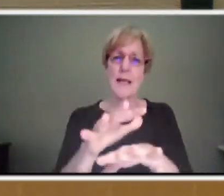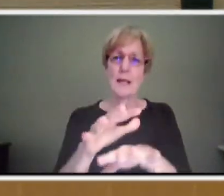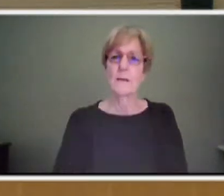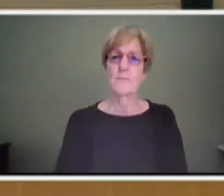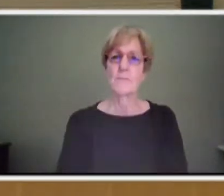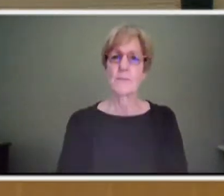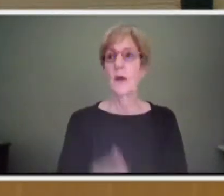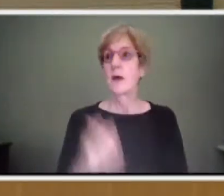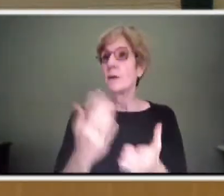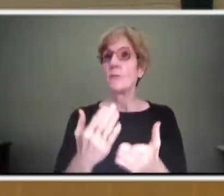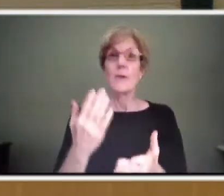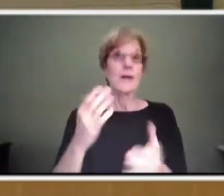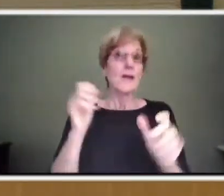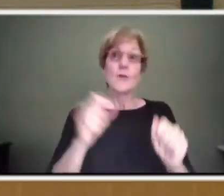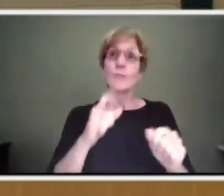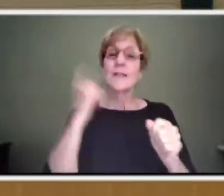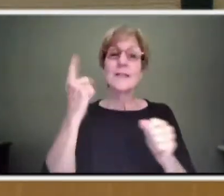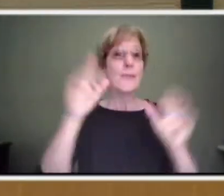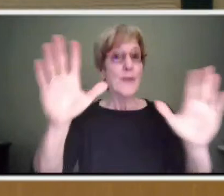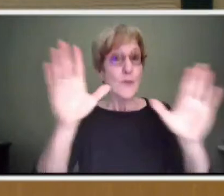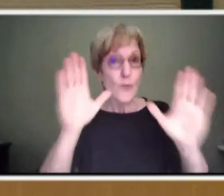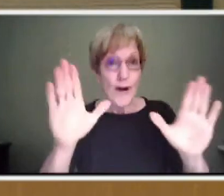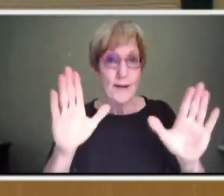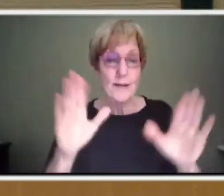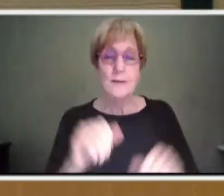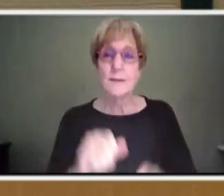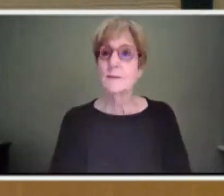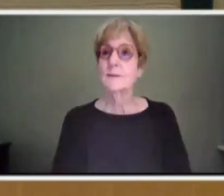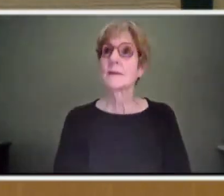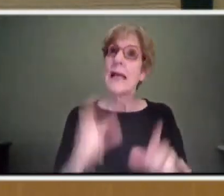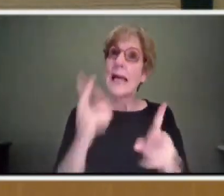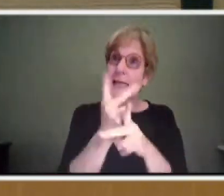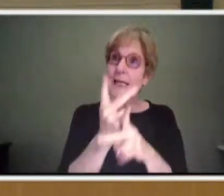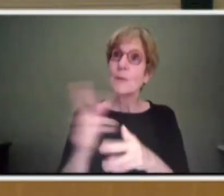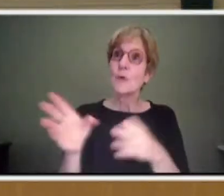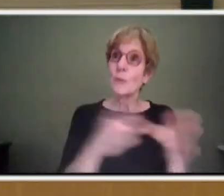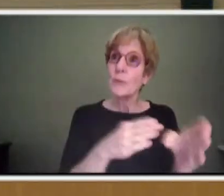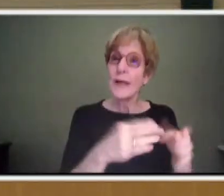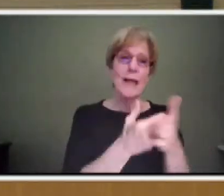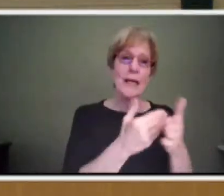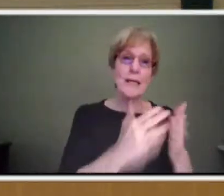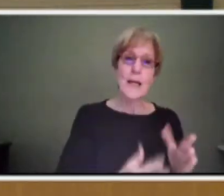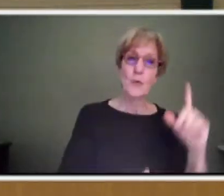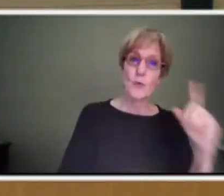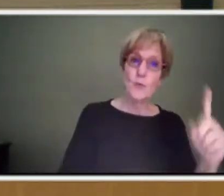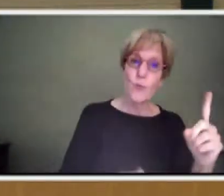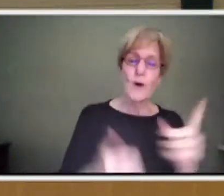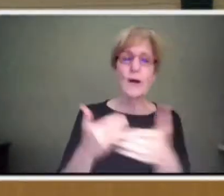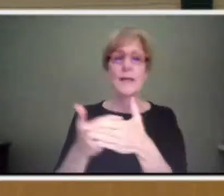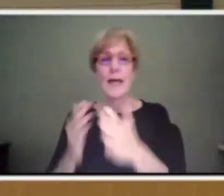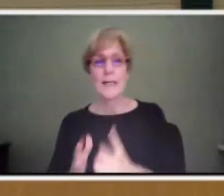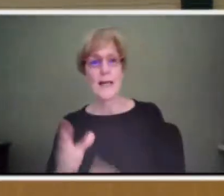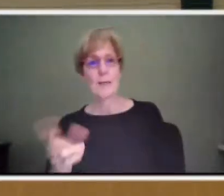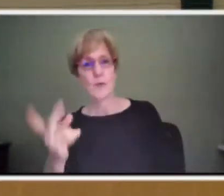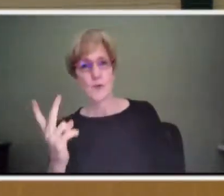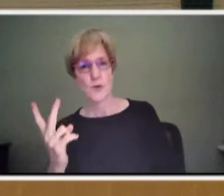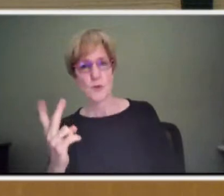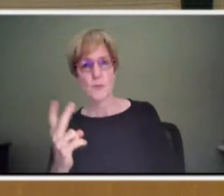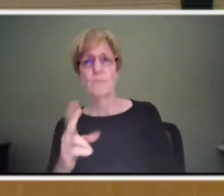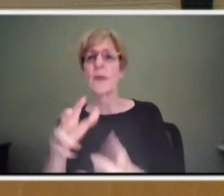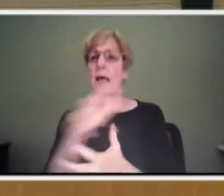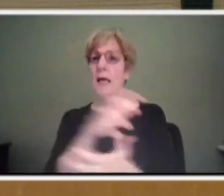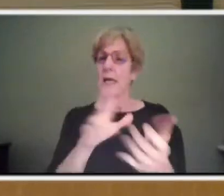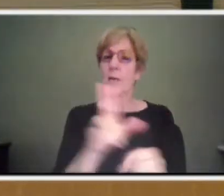something great, and you can still stick with your plan for Neighborhood 1 and Neighborhood 2. Mixed use with a strong affordable